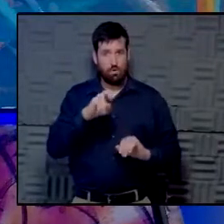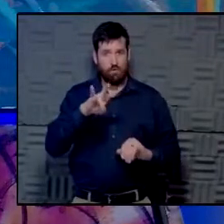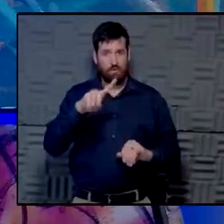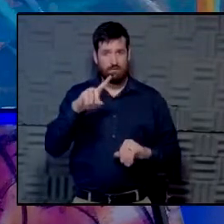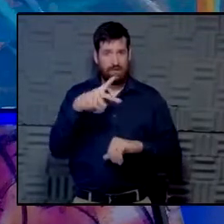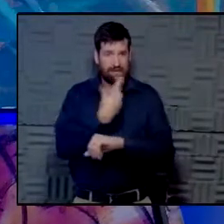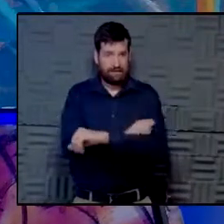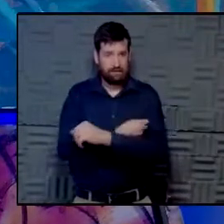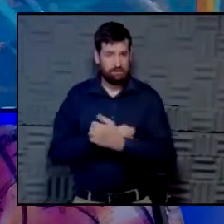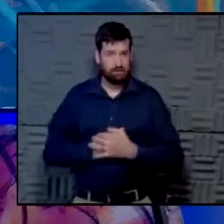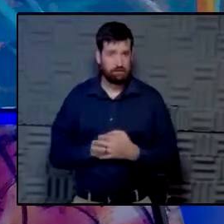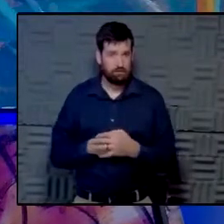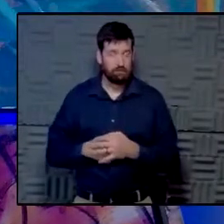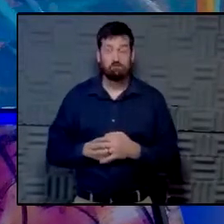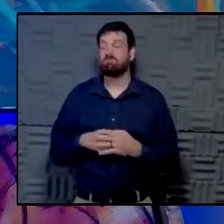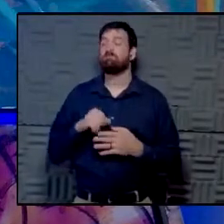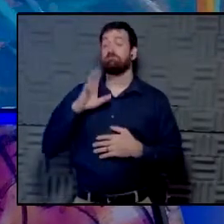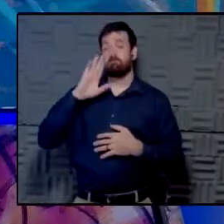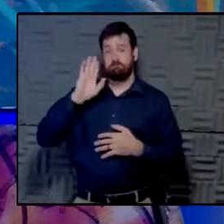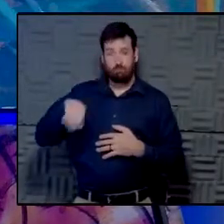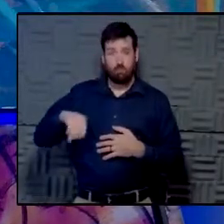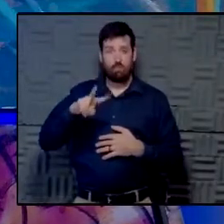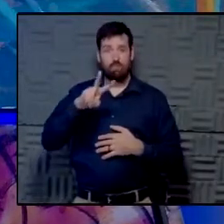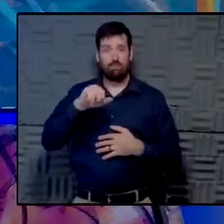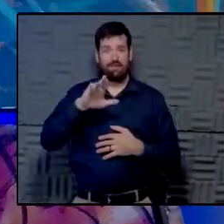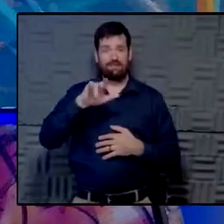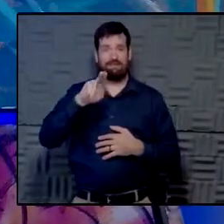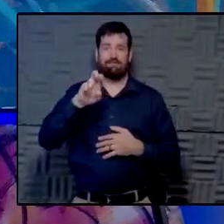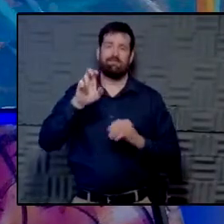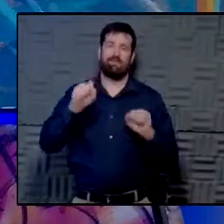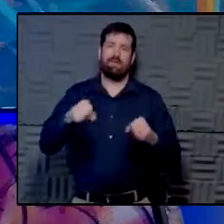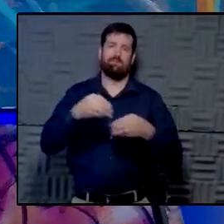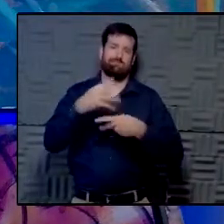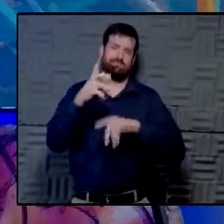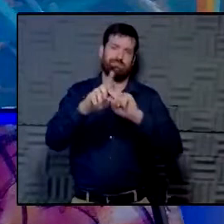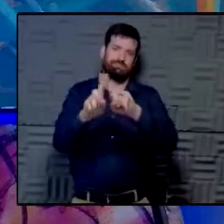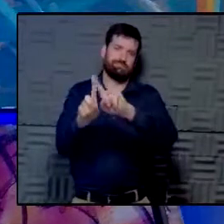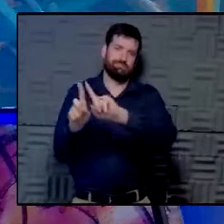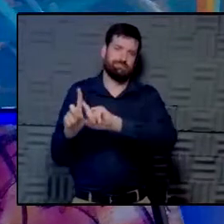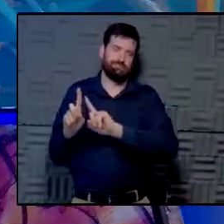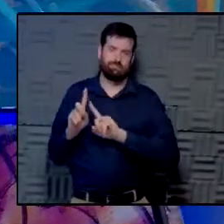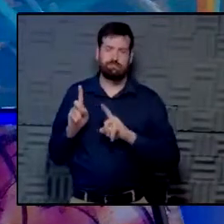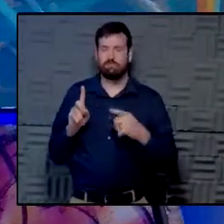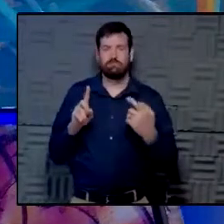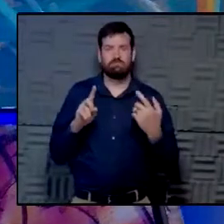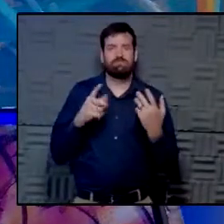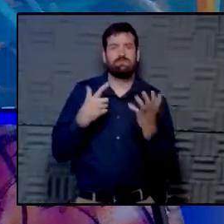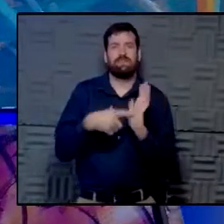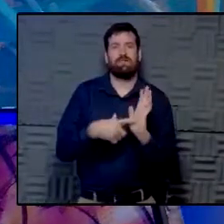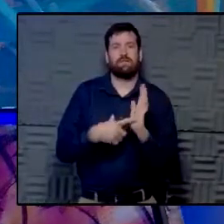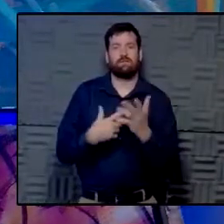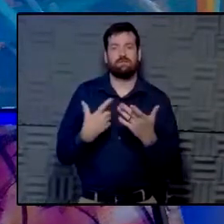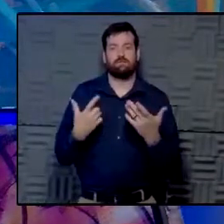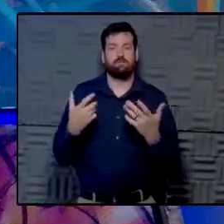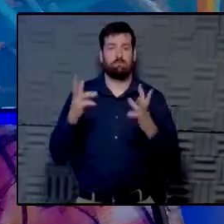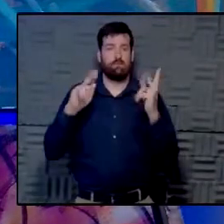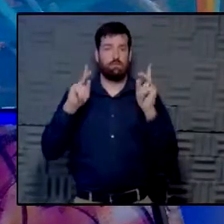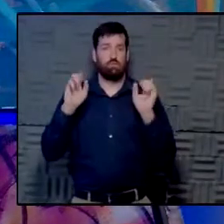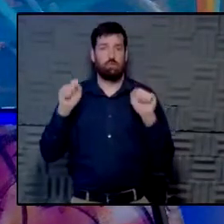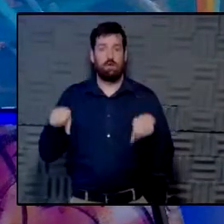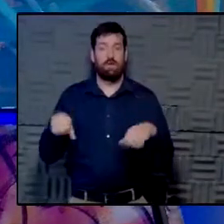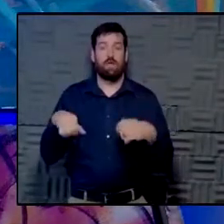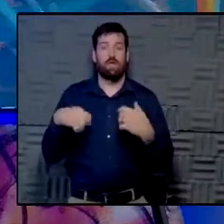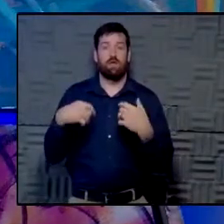Yeah, you know, we know that the vaccines can have any number of side effects. We know that people can input whatever really they want into